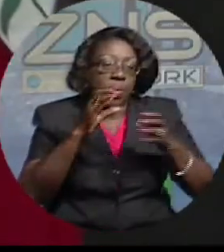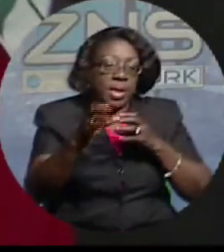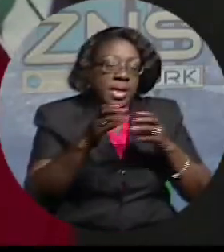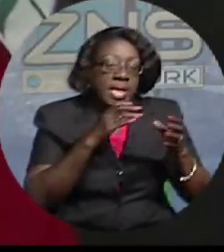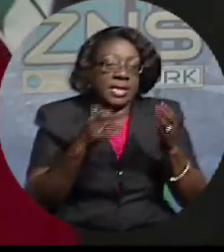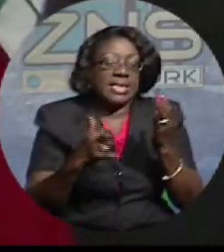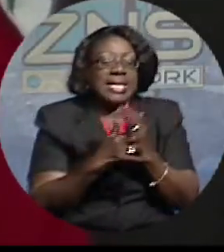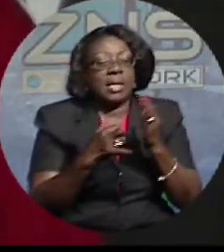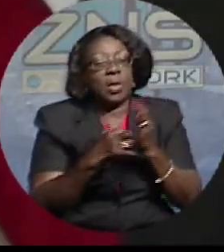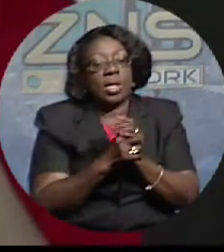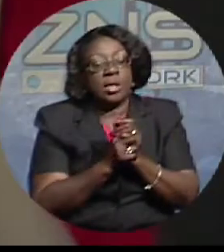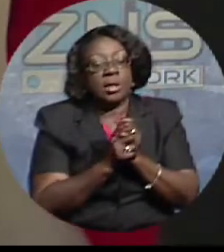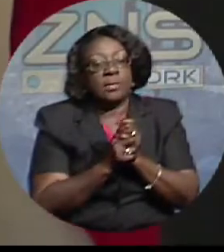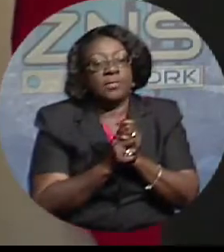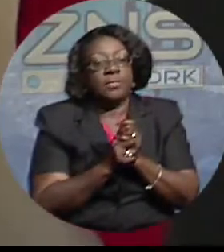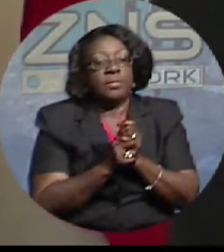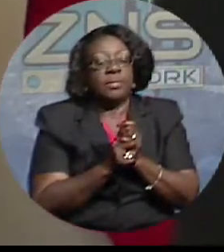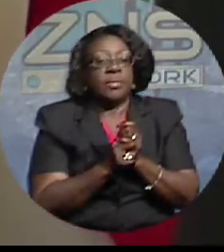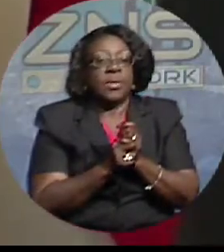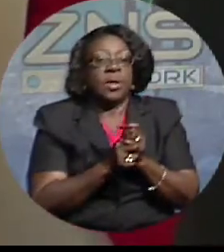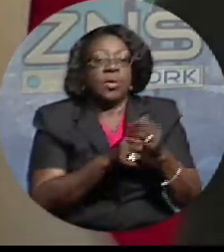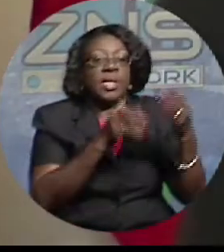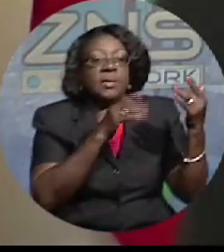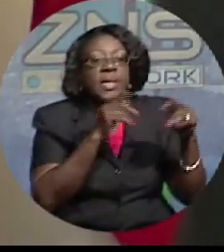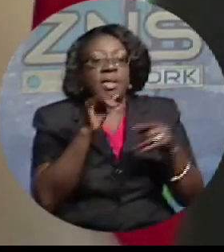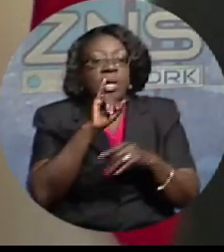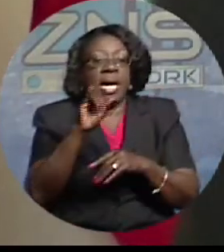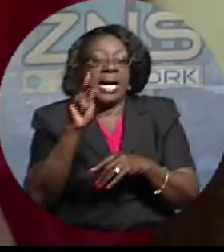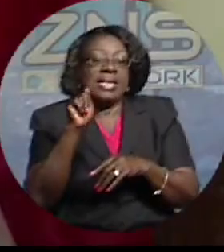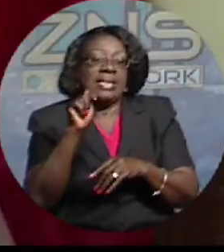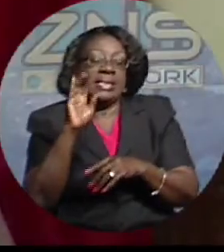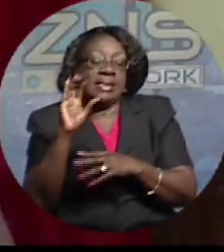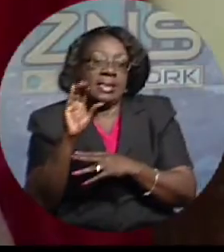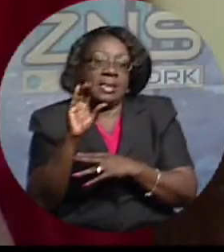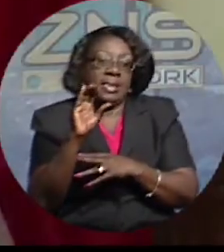technologies. With respect to ICT, it is both an